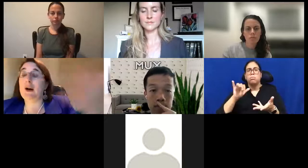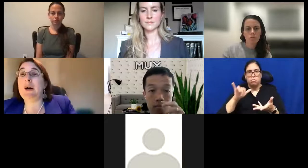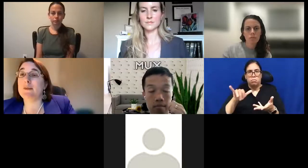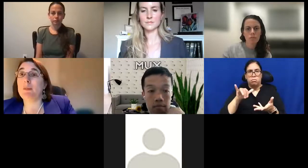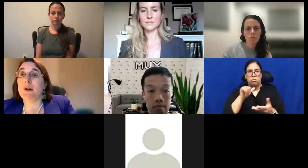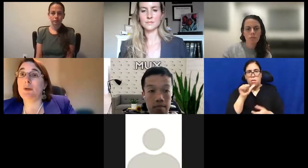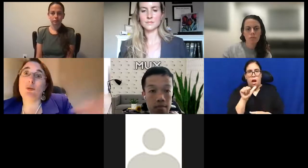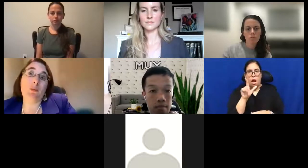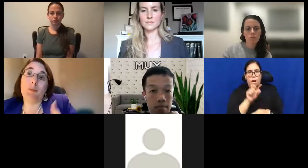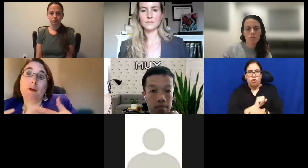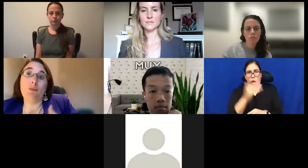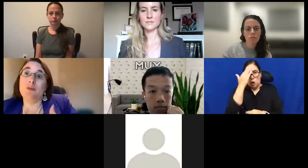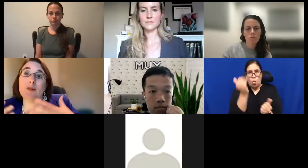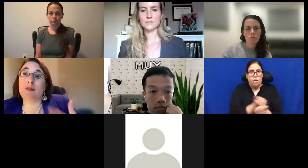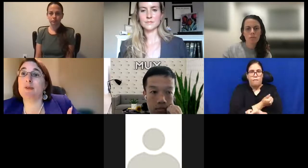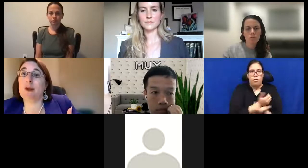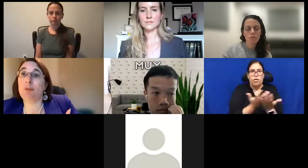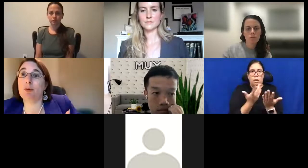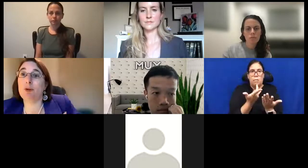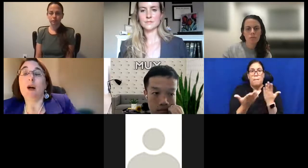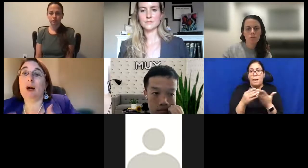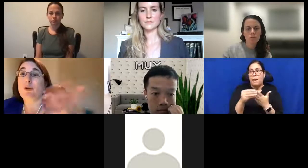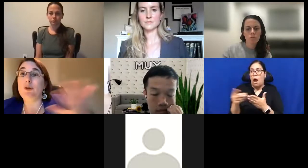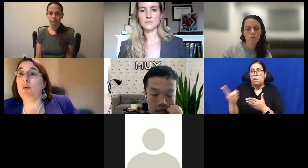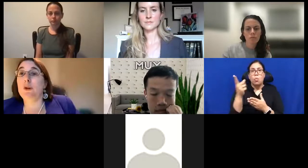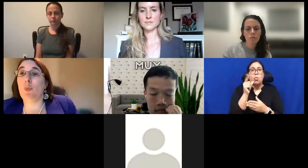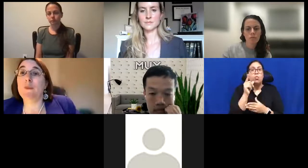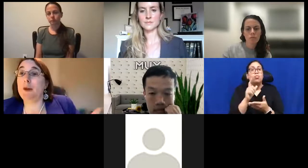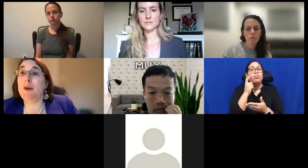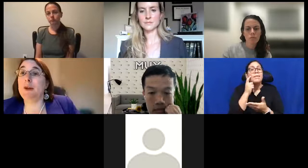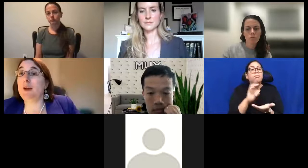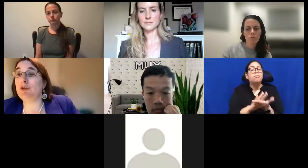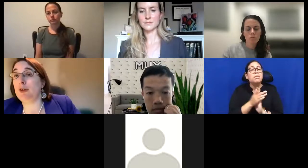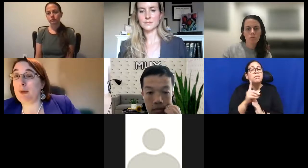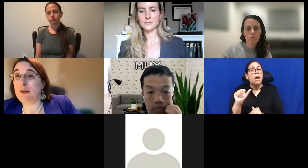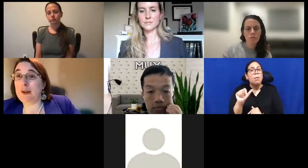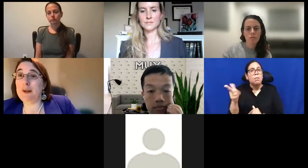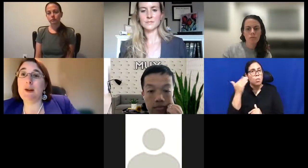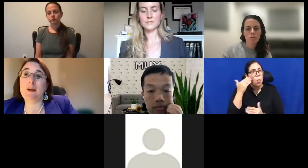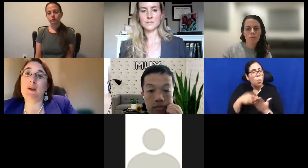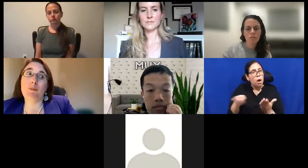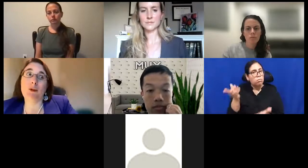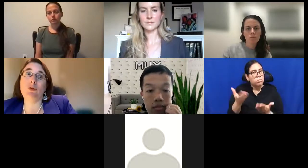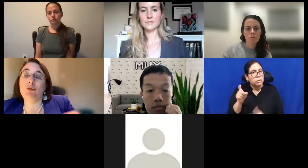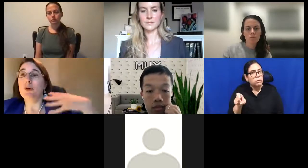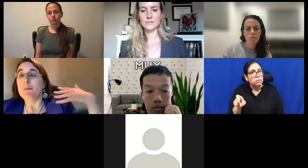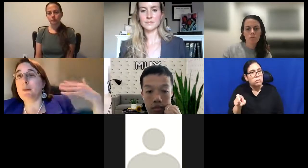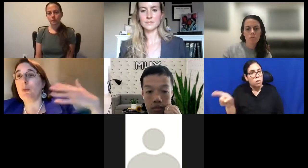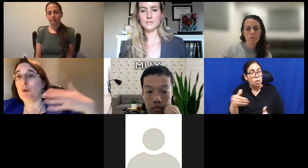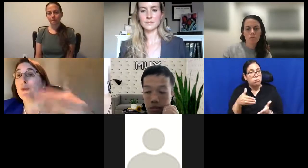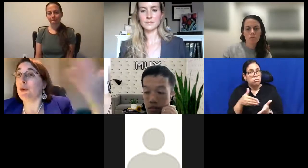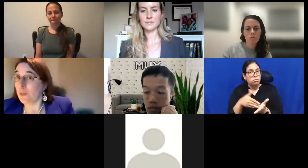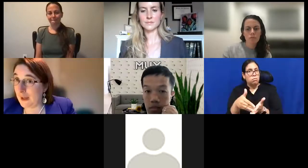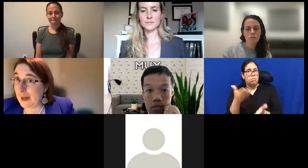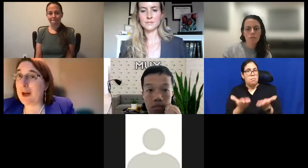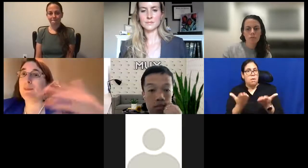help guide somebody who may be recently disabled on knowing what he or she may need. And they tend to maybe work